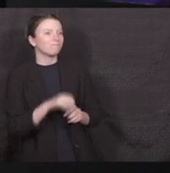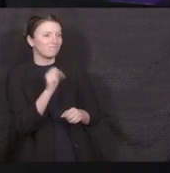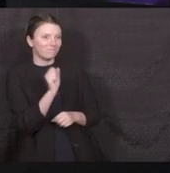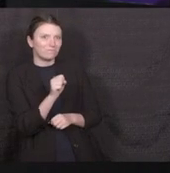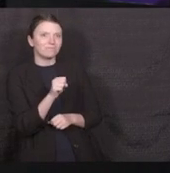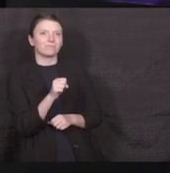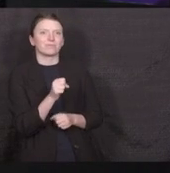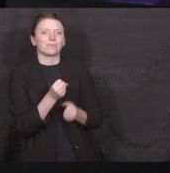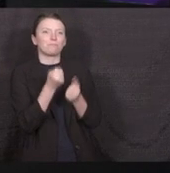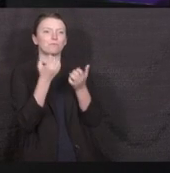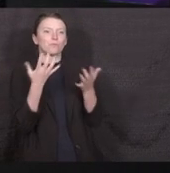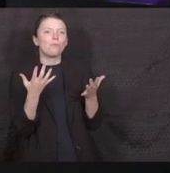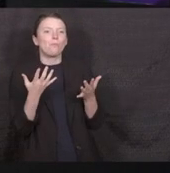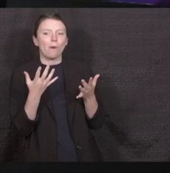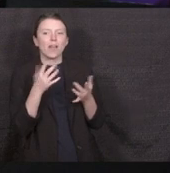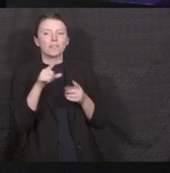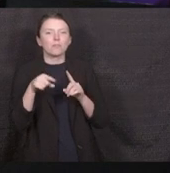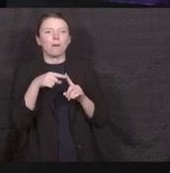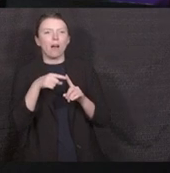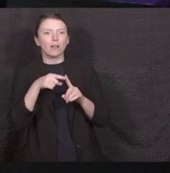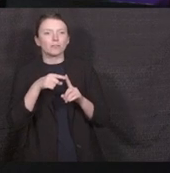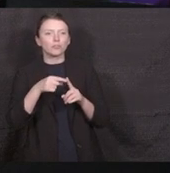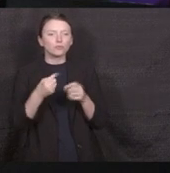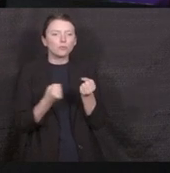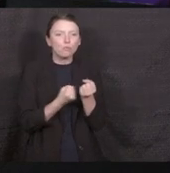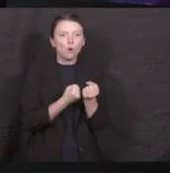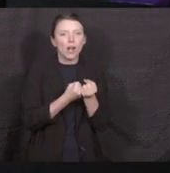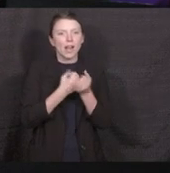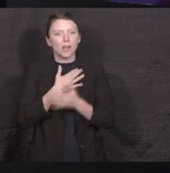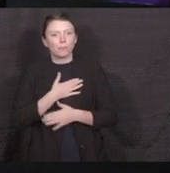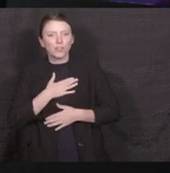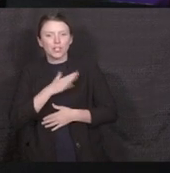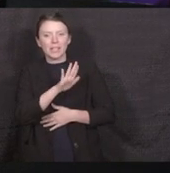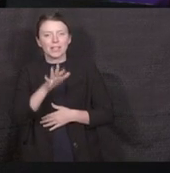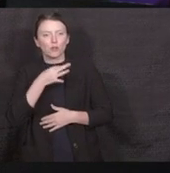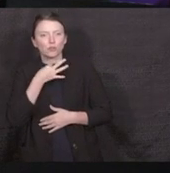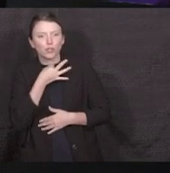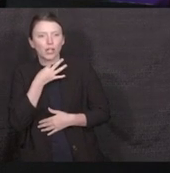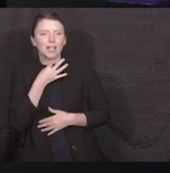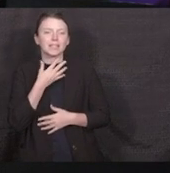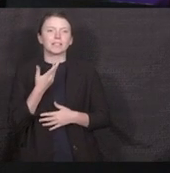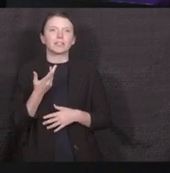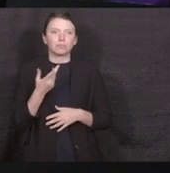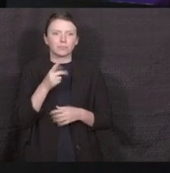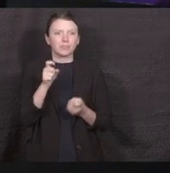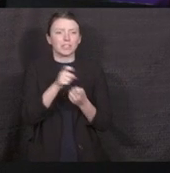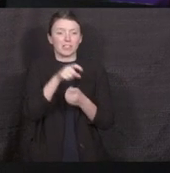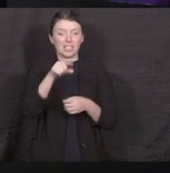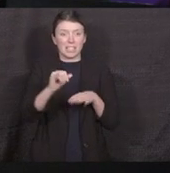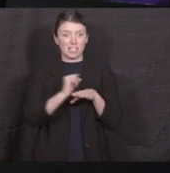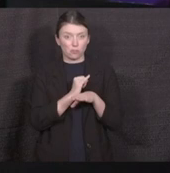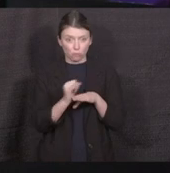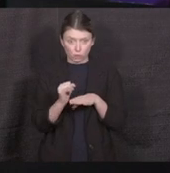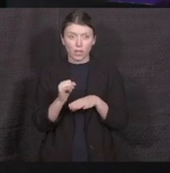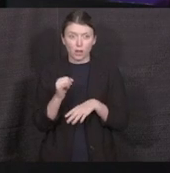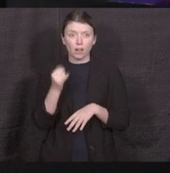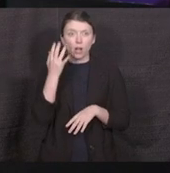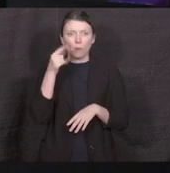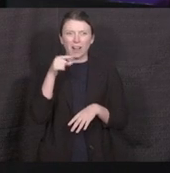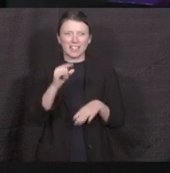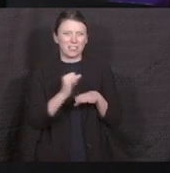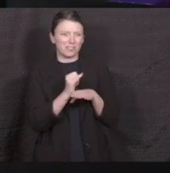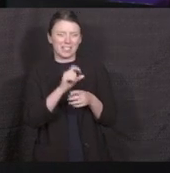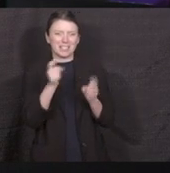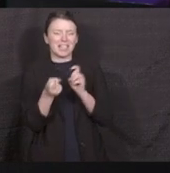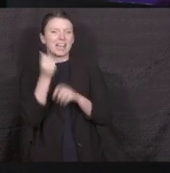of supporting and appreciating curiosity and exploration, particularly in this industry, because there's so many, this industry is changing every